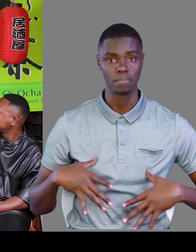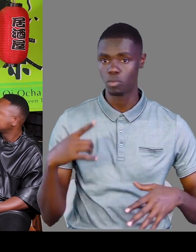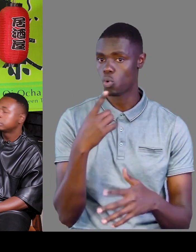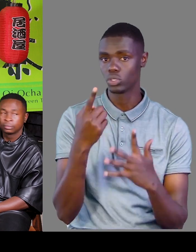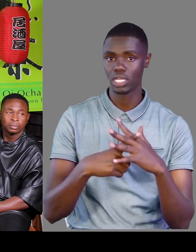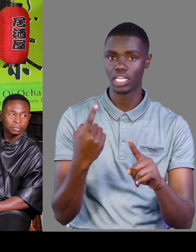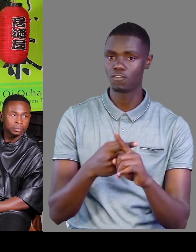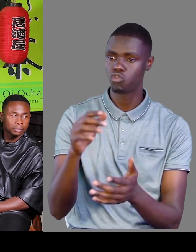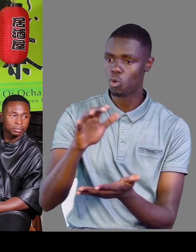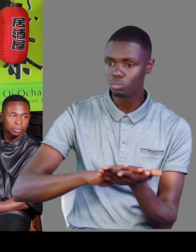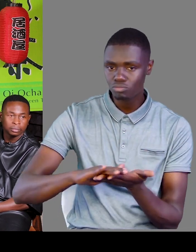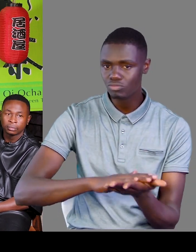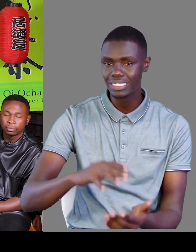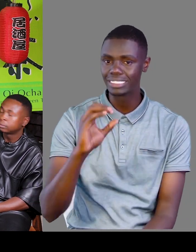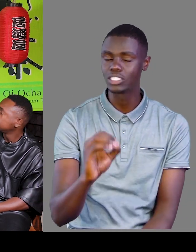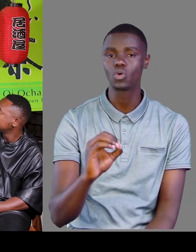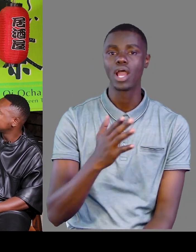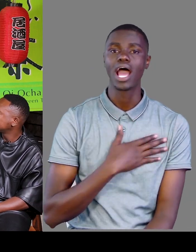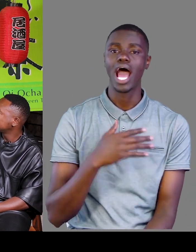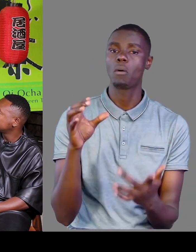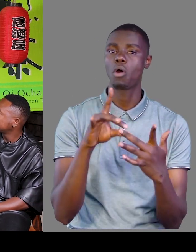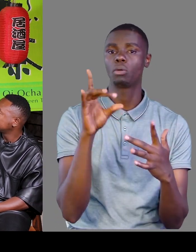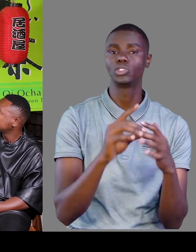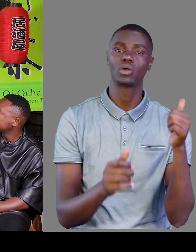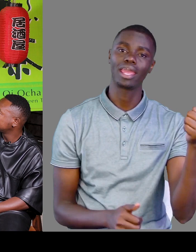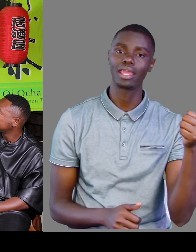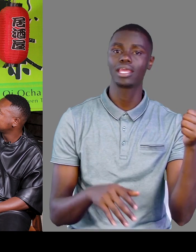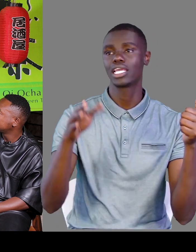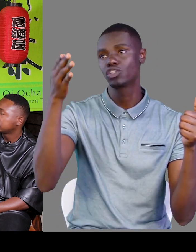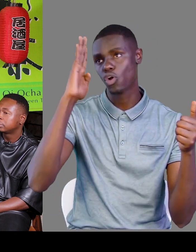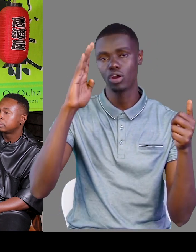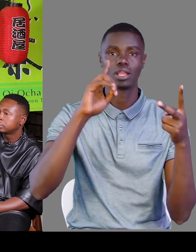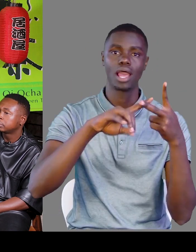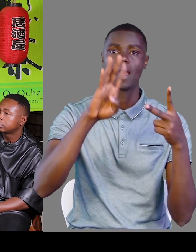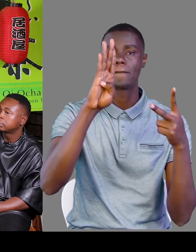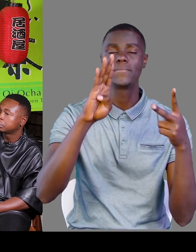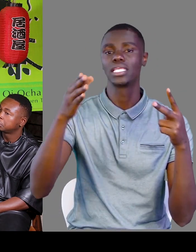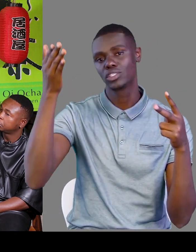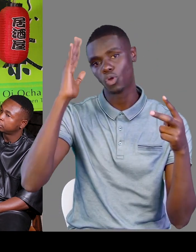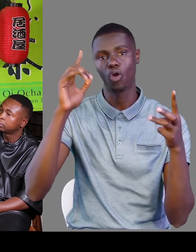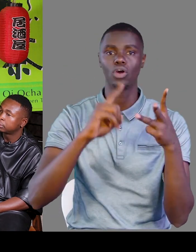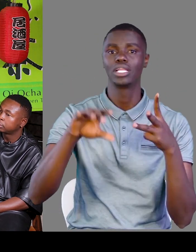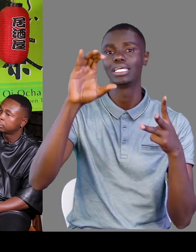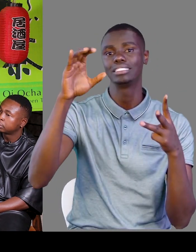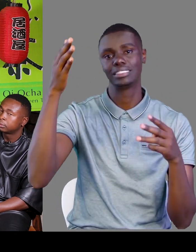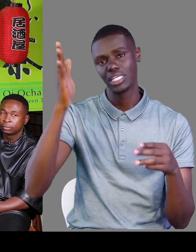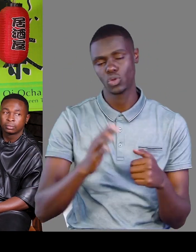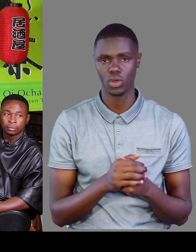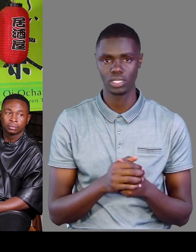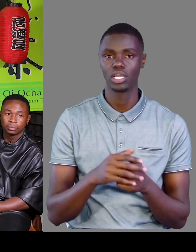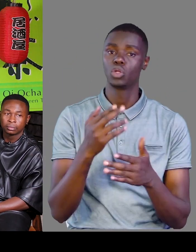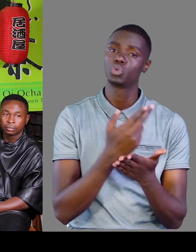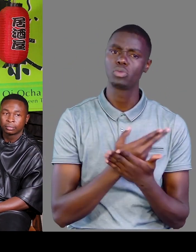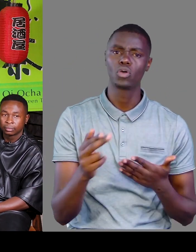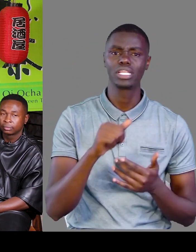zero, our option A is God, option B is God, option C is God, and option D is God. So